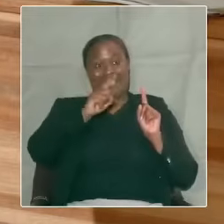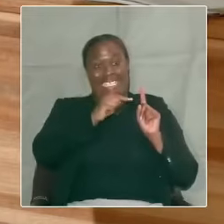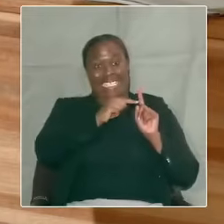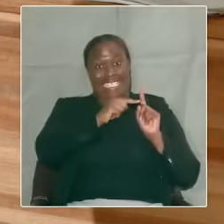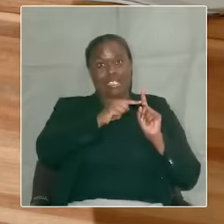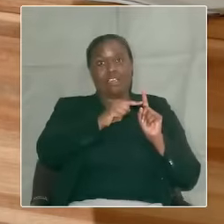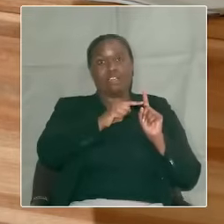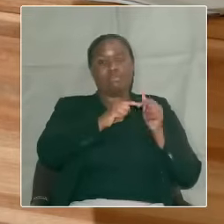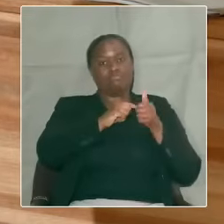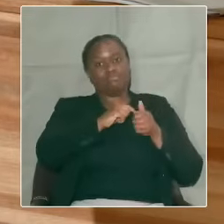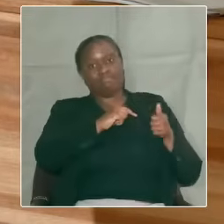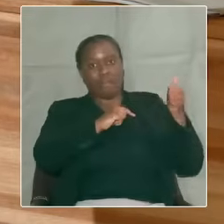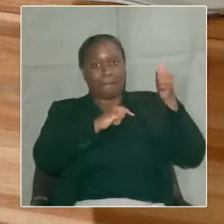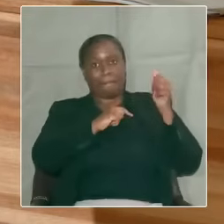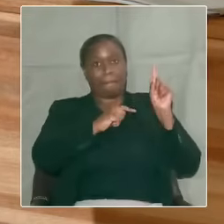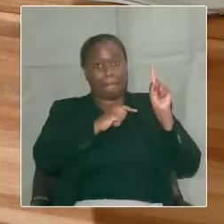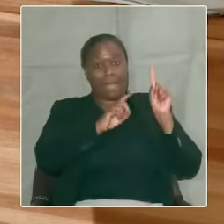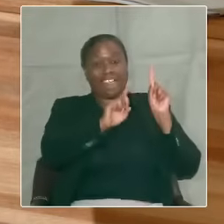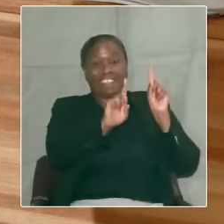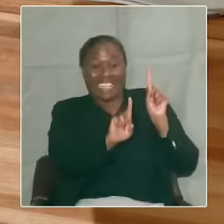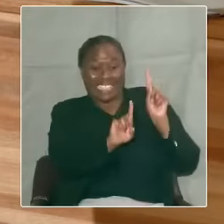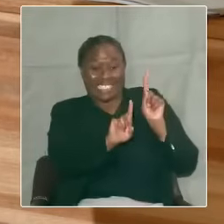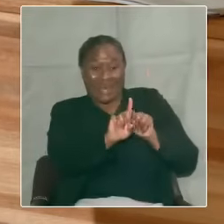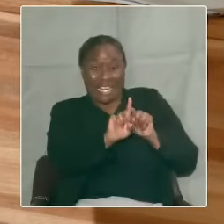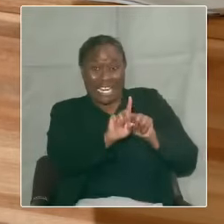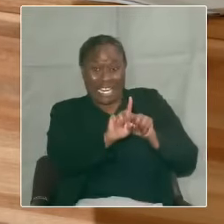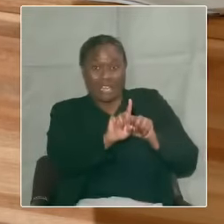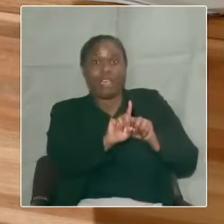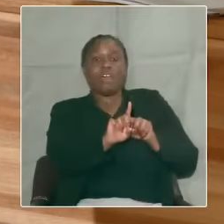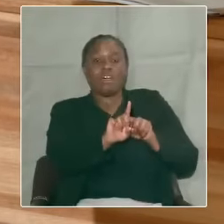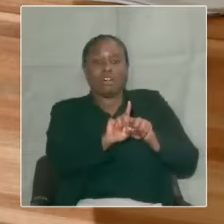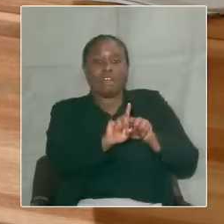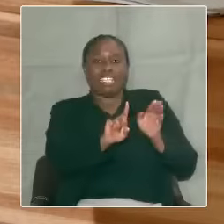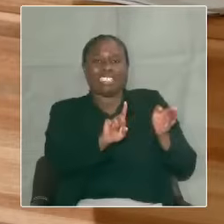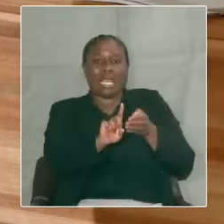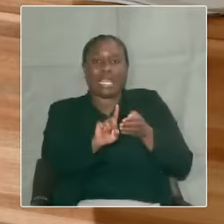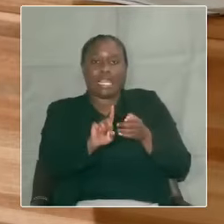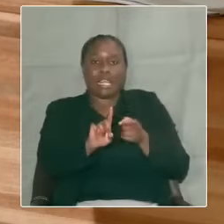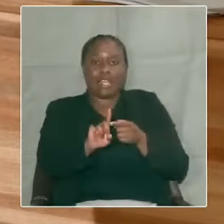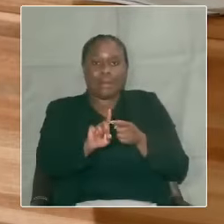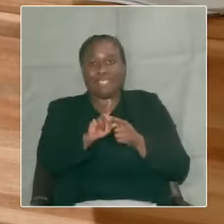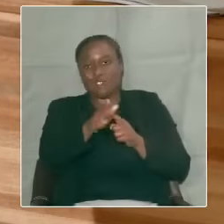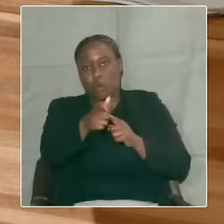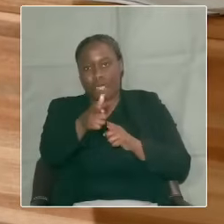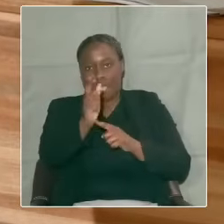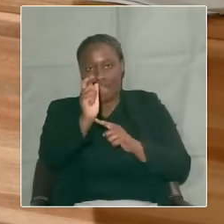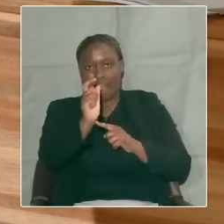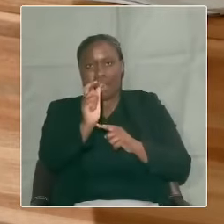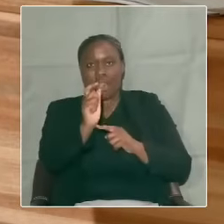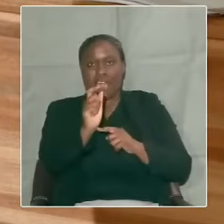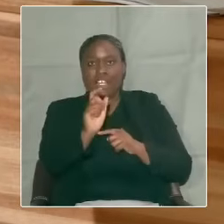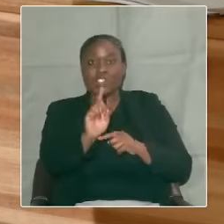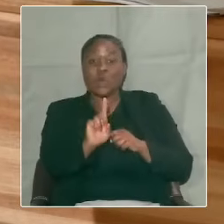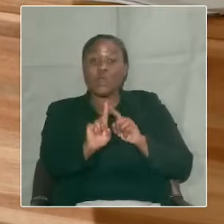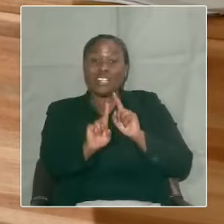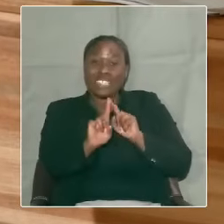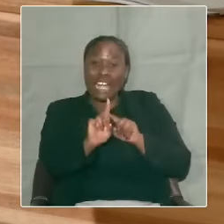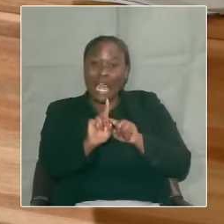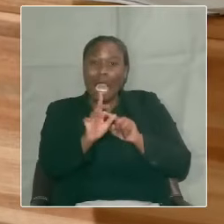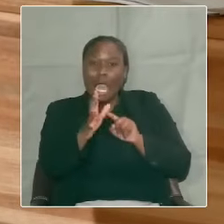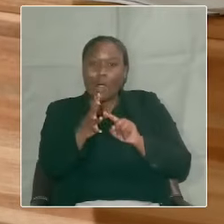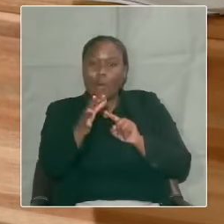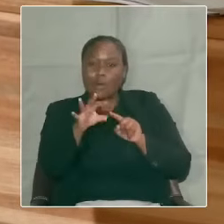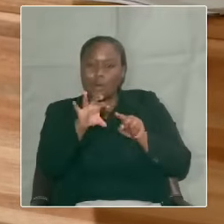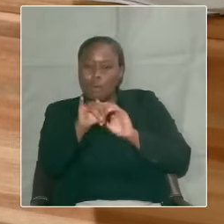And one of the methods through which the PKTT operates is that it does not deem